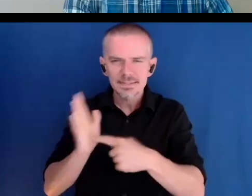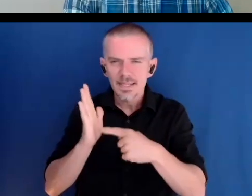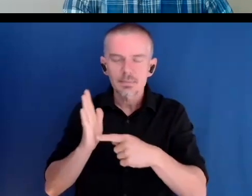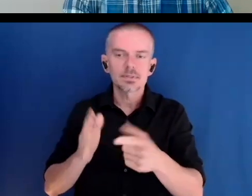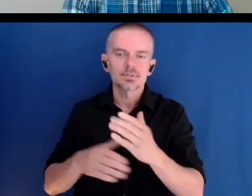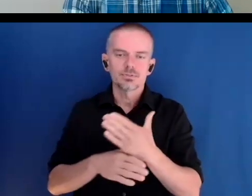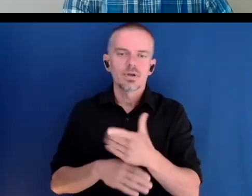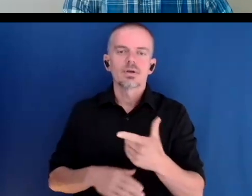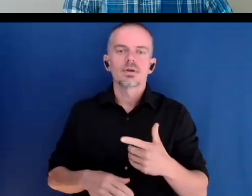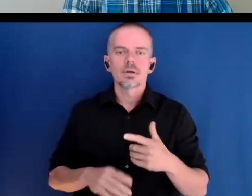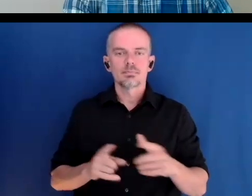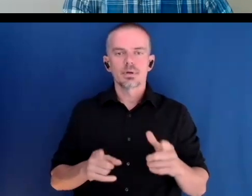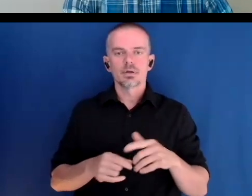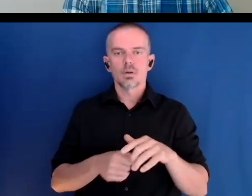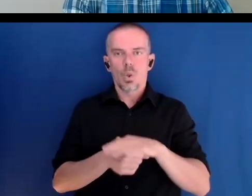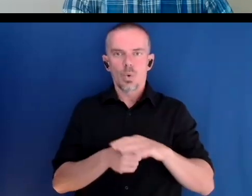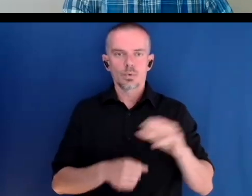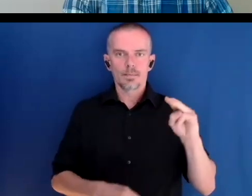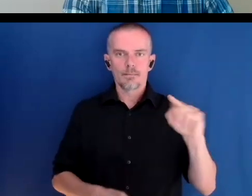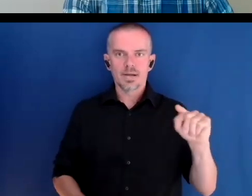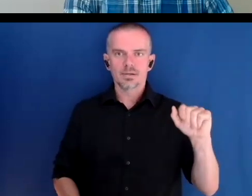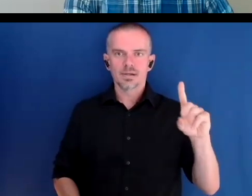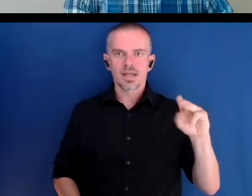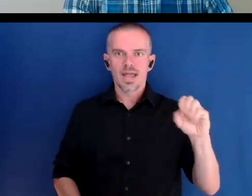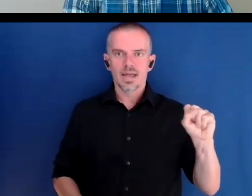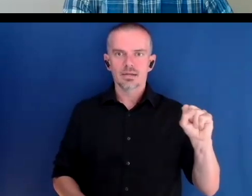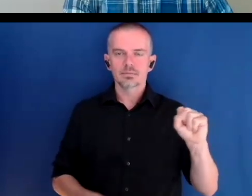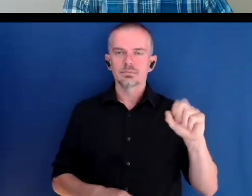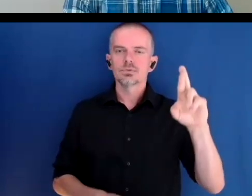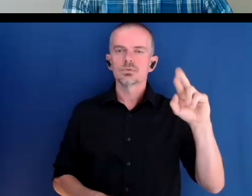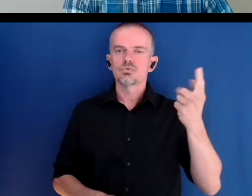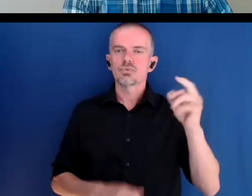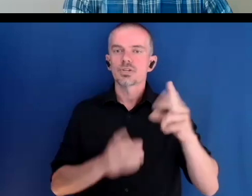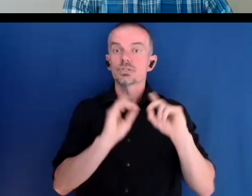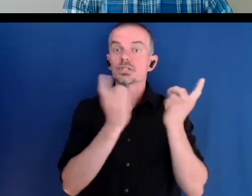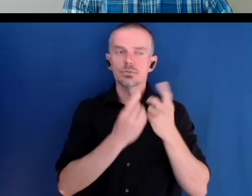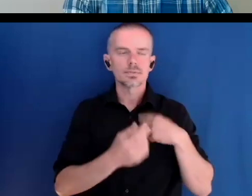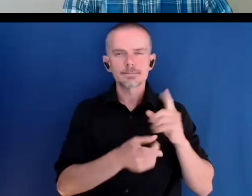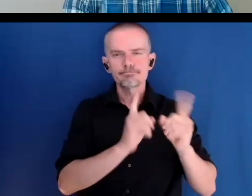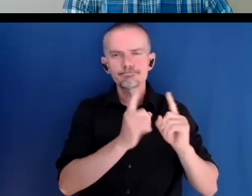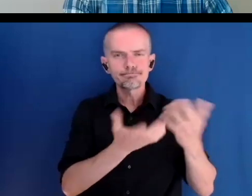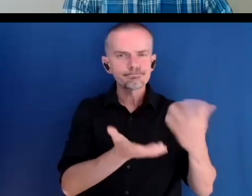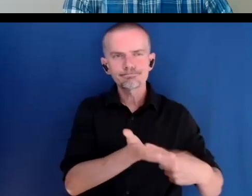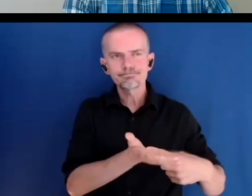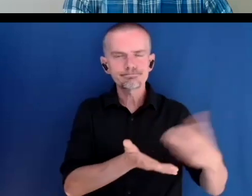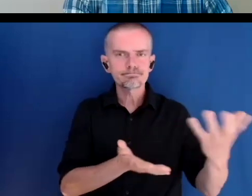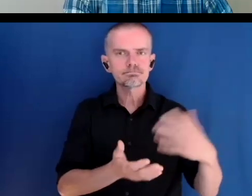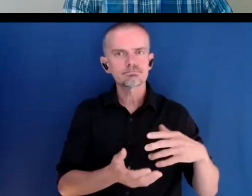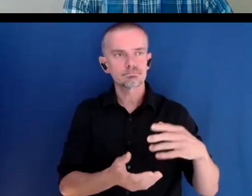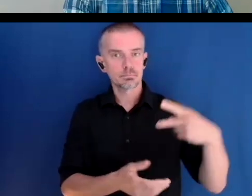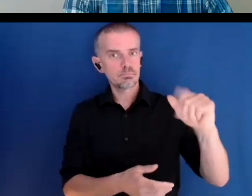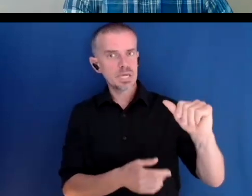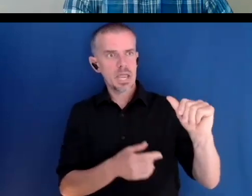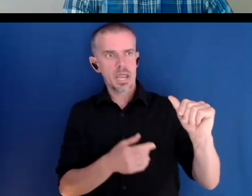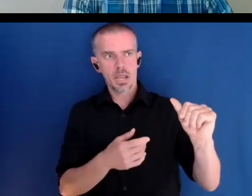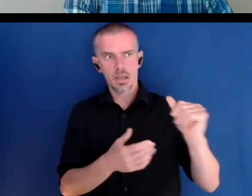yet, at a very local level, at the Mount Adams Ranger District level, we often had conversations about, what's the utility of something like that? How